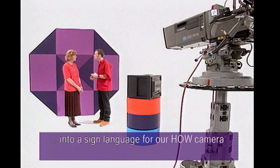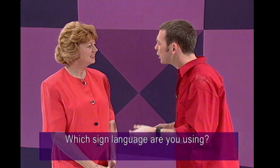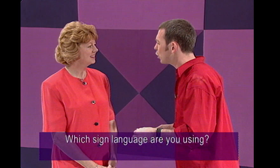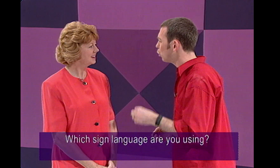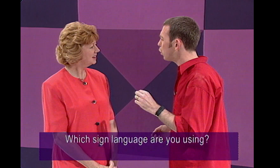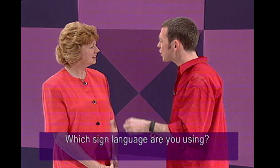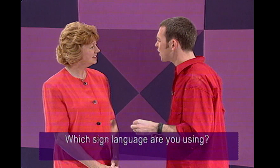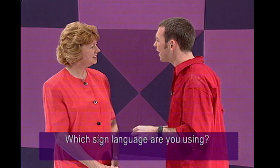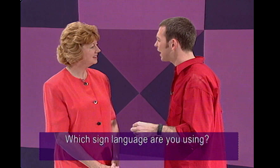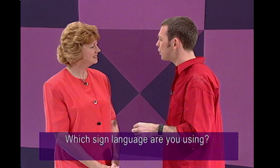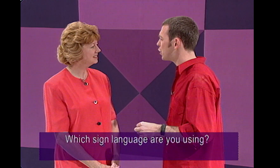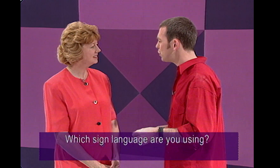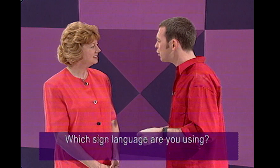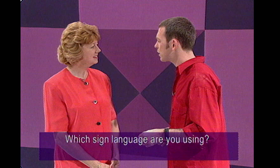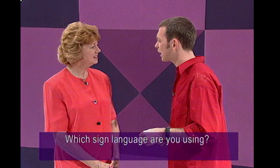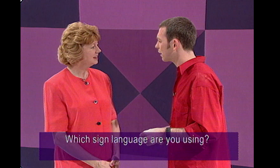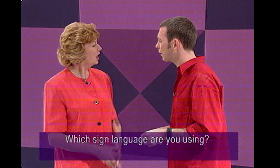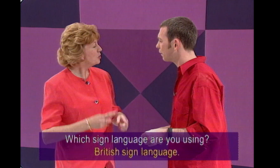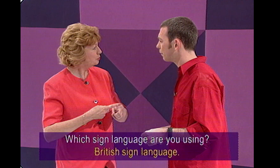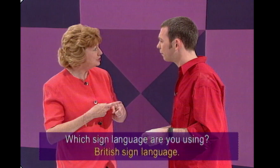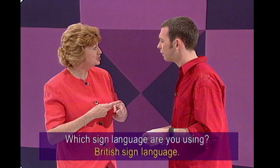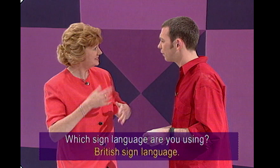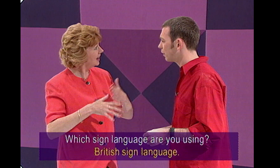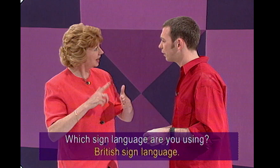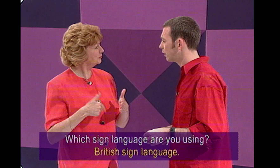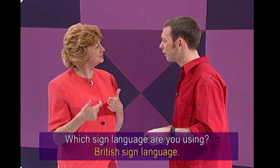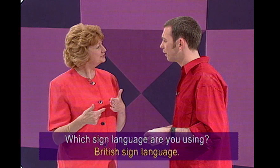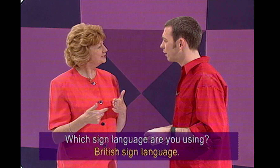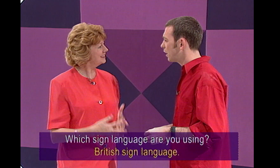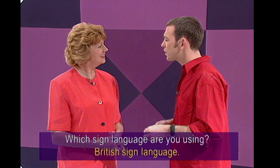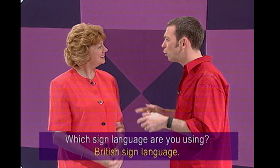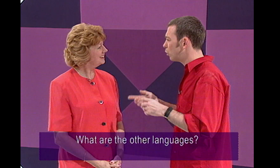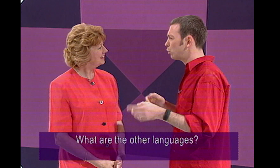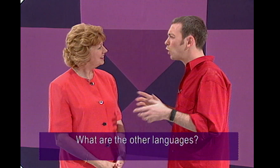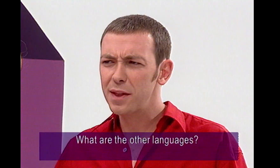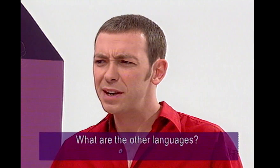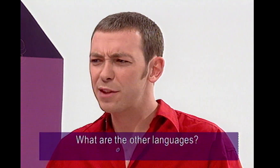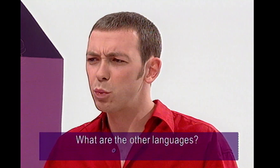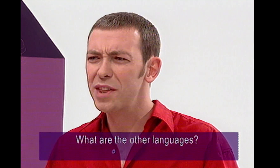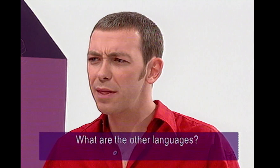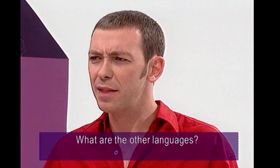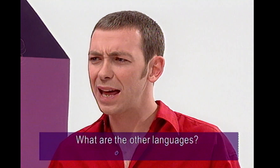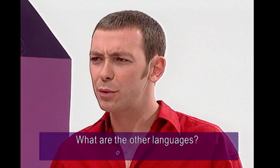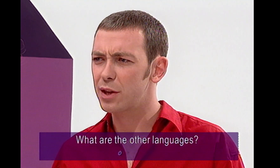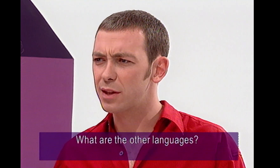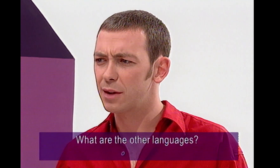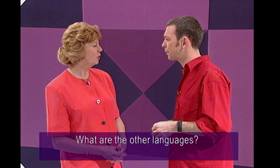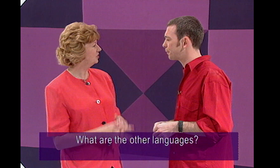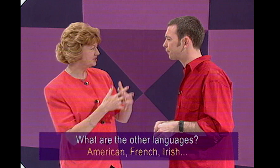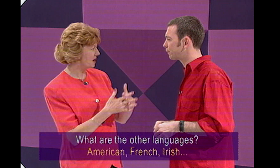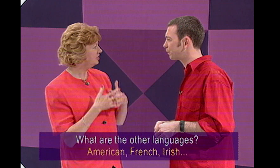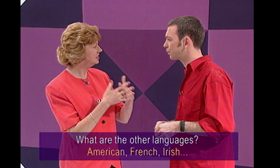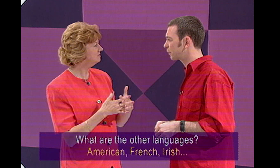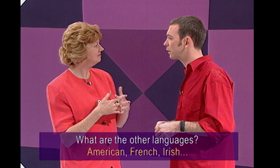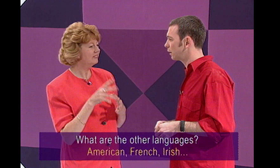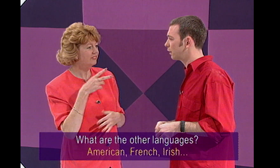see. Veronica, which sign language are you using? British Sign Language. British So, what are the differences? What are the other languages? Oh,